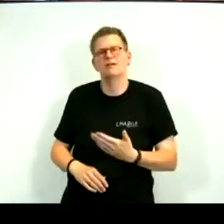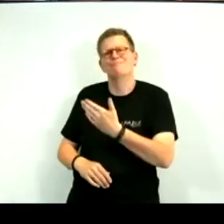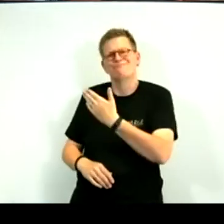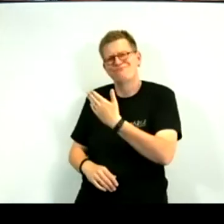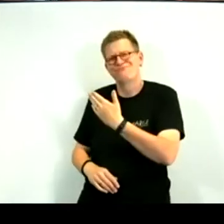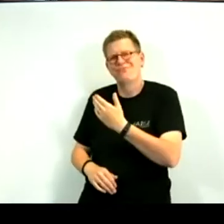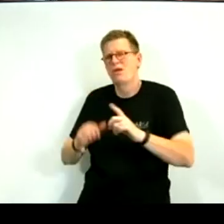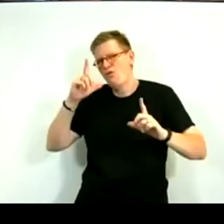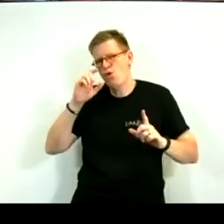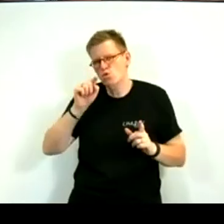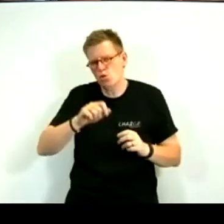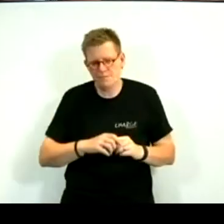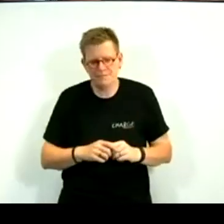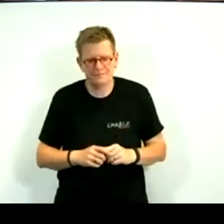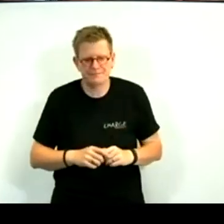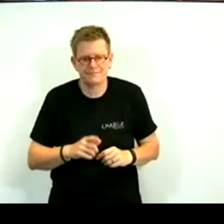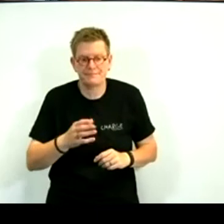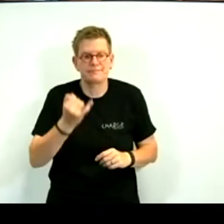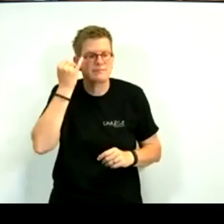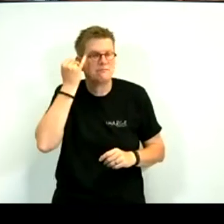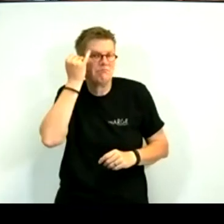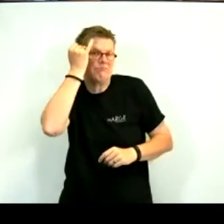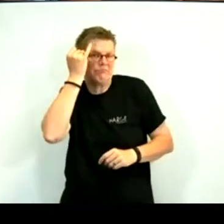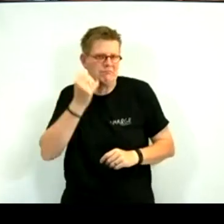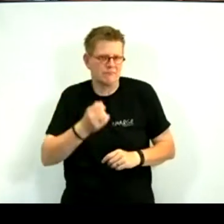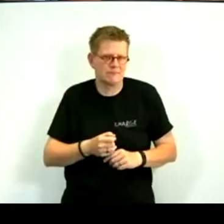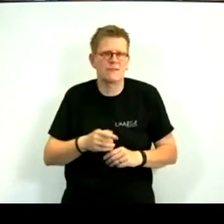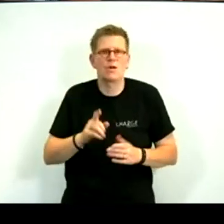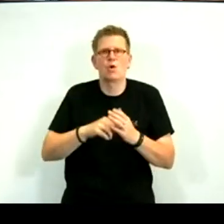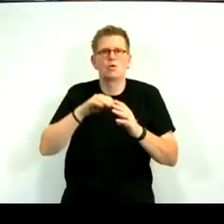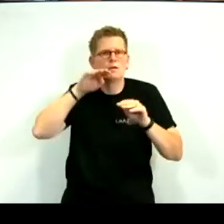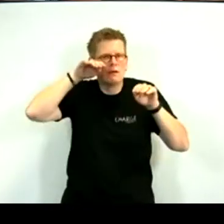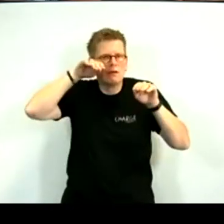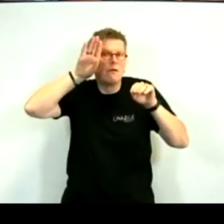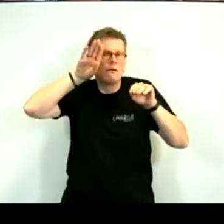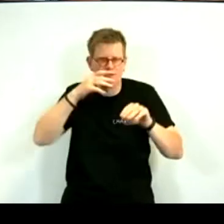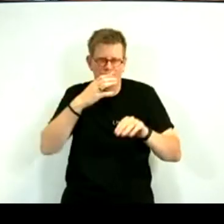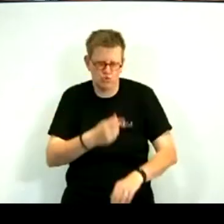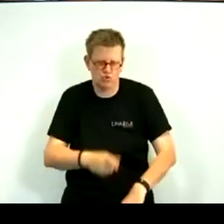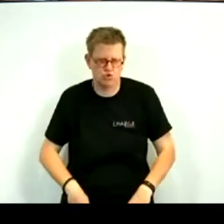lift. The next picture shows somebody who had